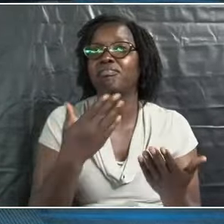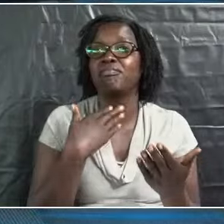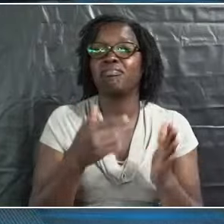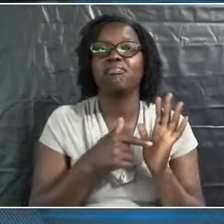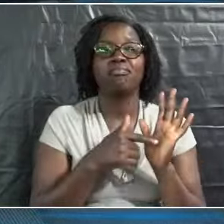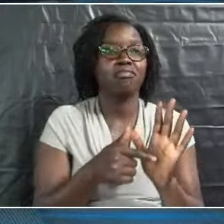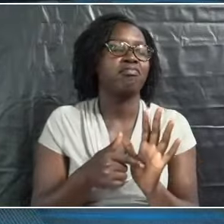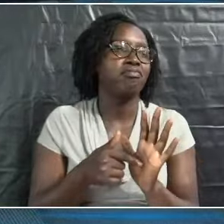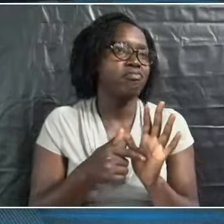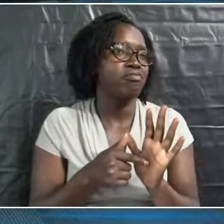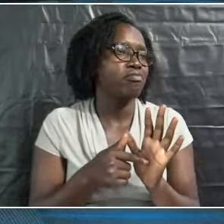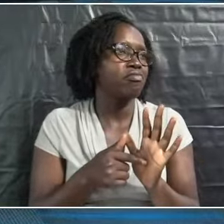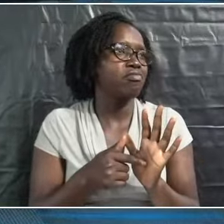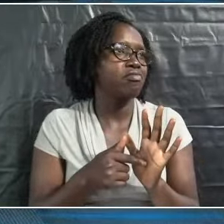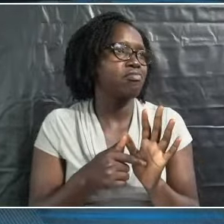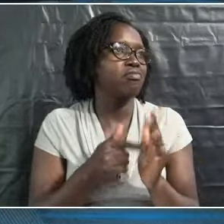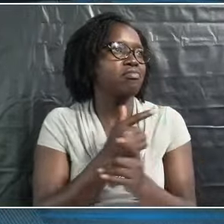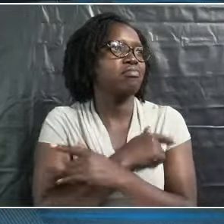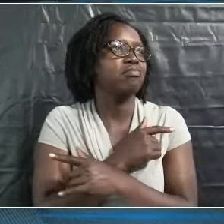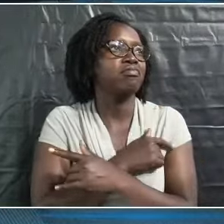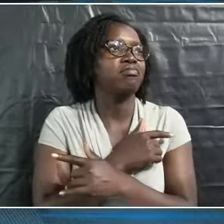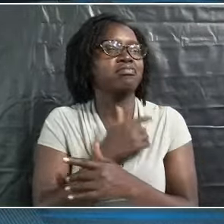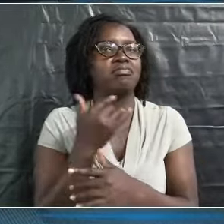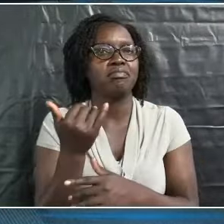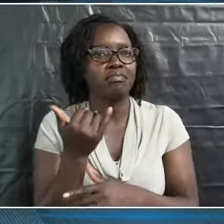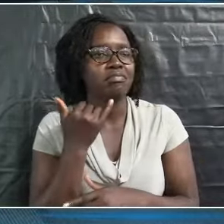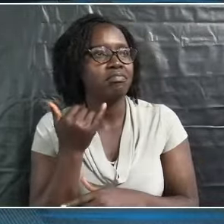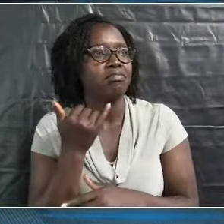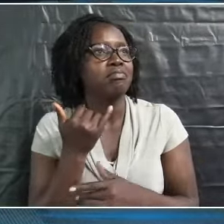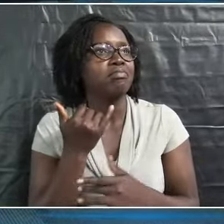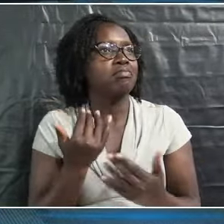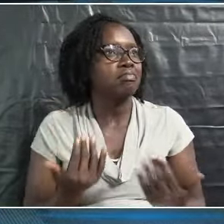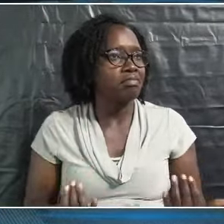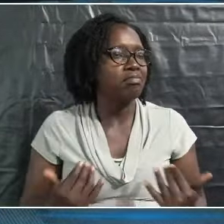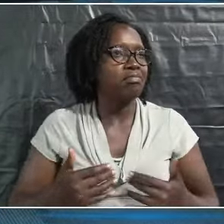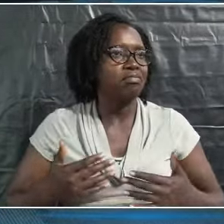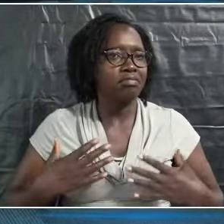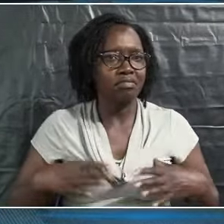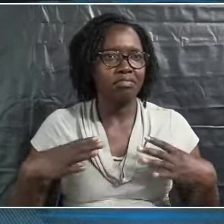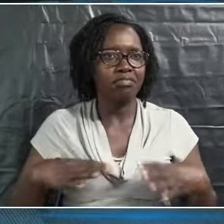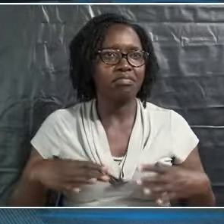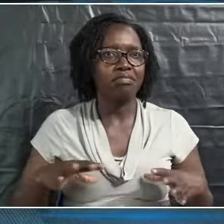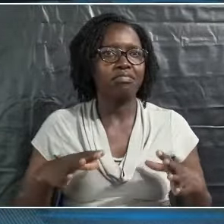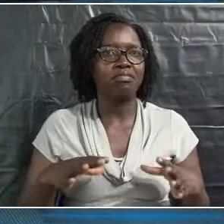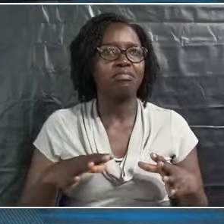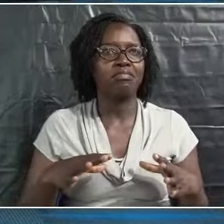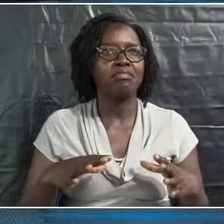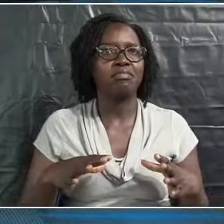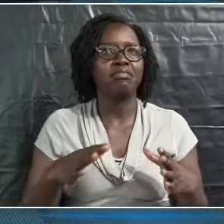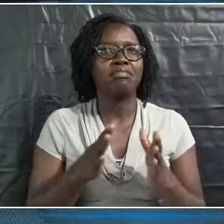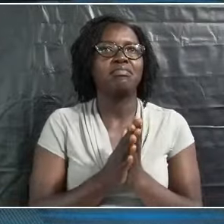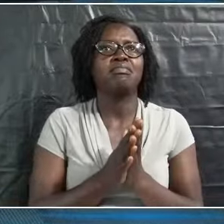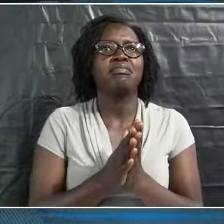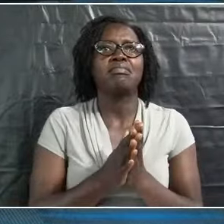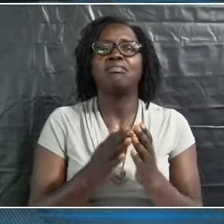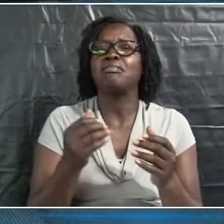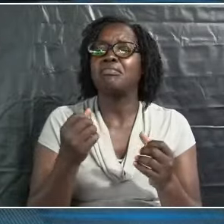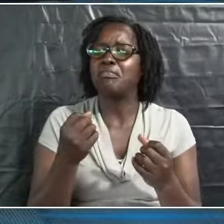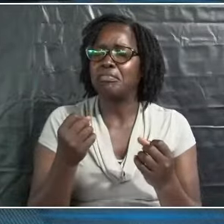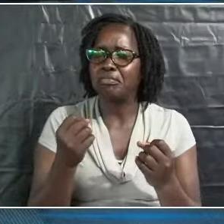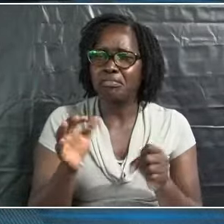show off. Love of gadgets, our young people, leading them many times to prostitution.